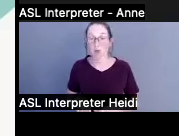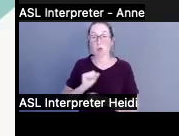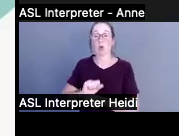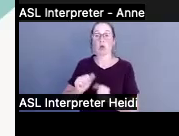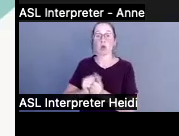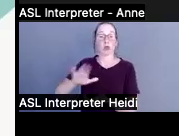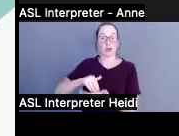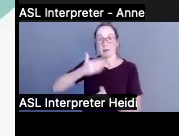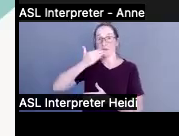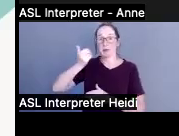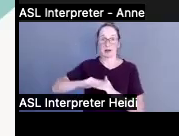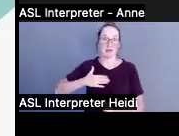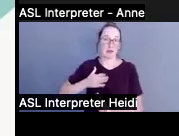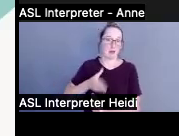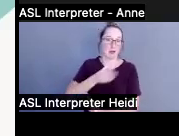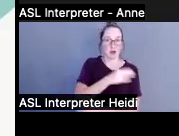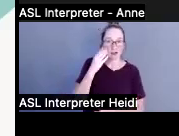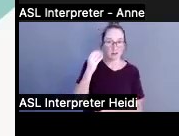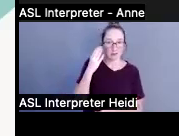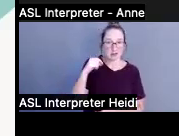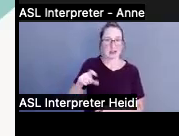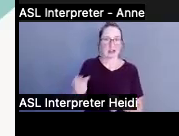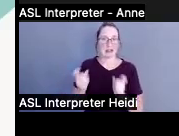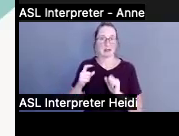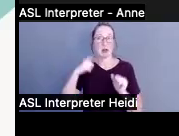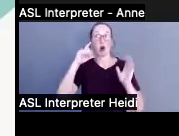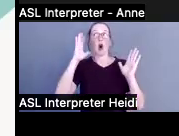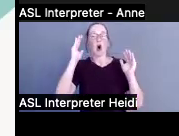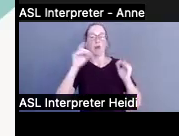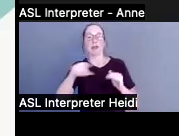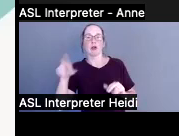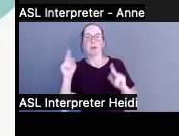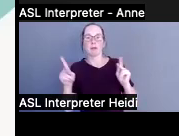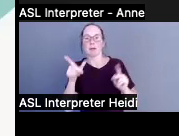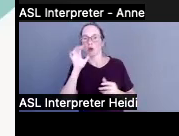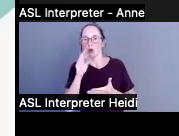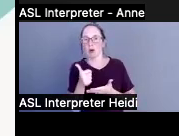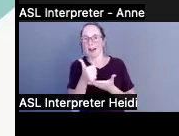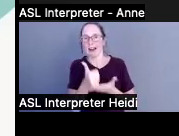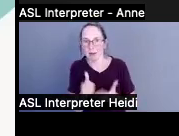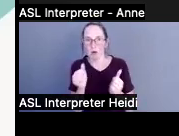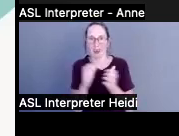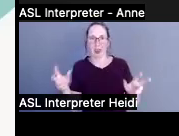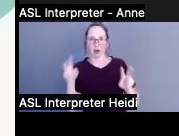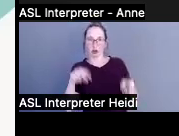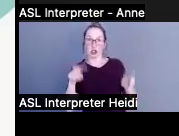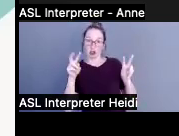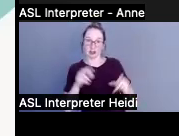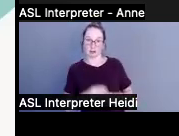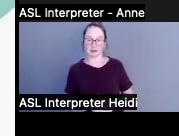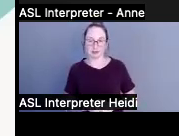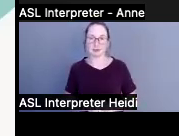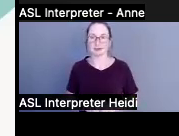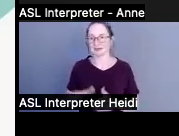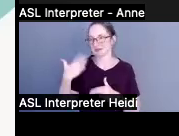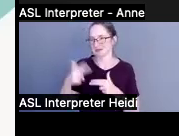center was better than my other experiences. It gives me hope that there are people that will help you without judging you.